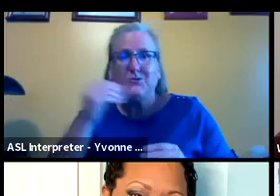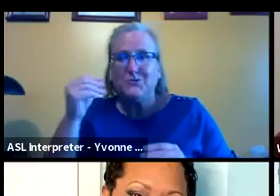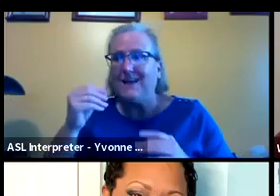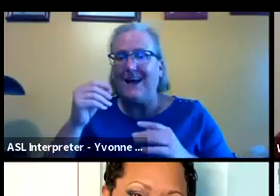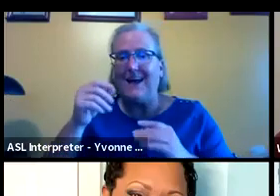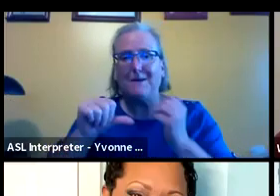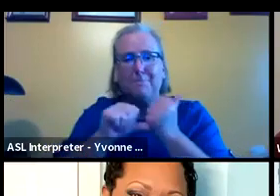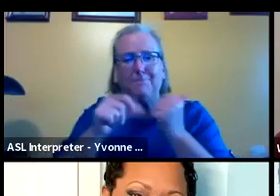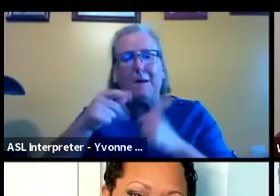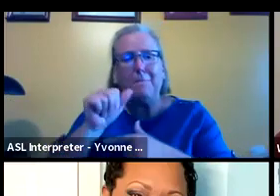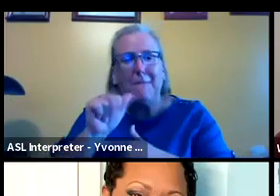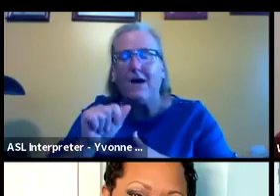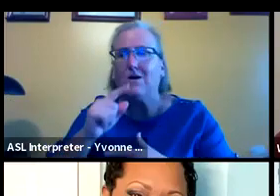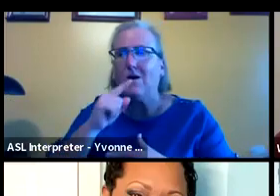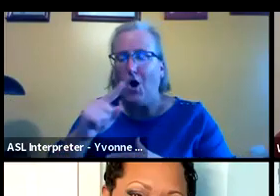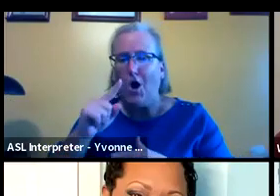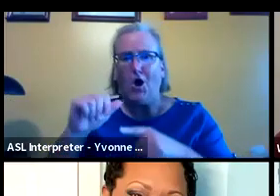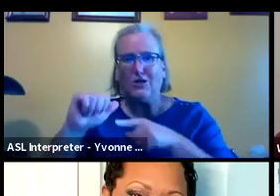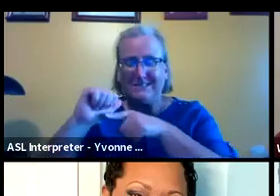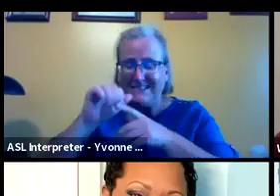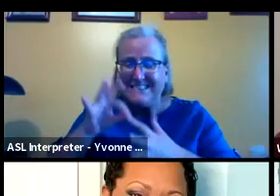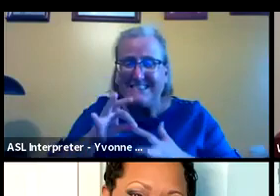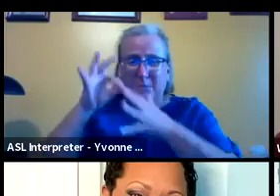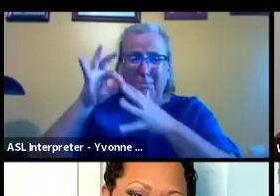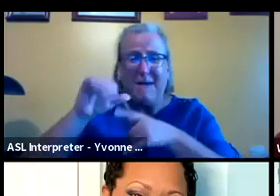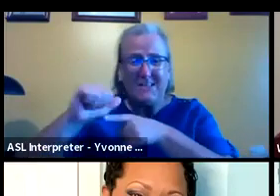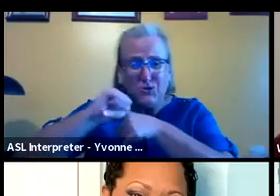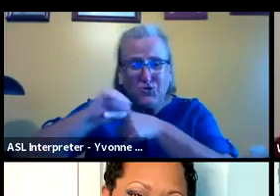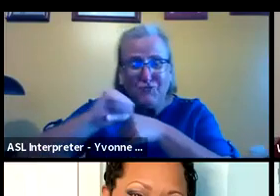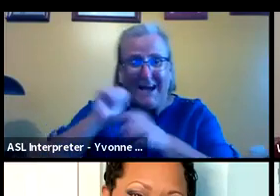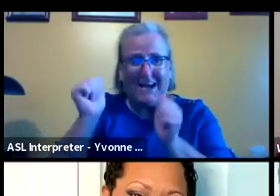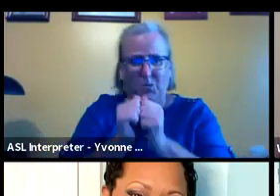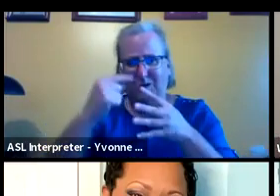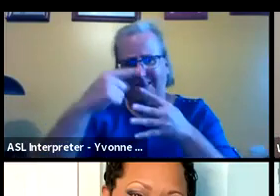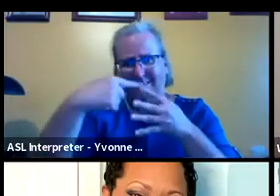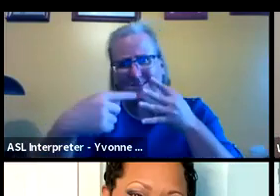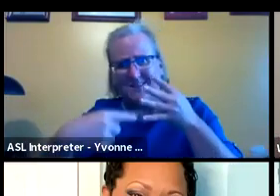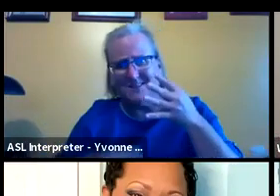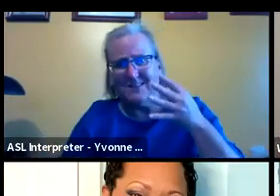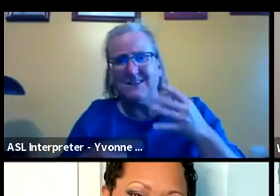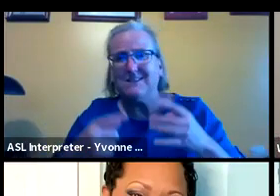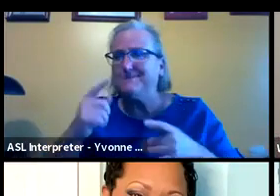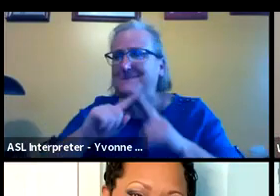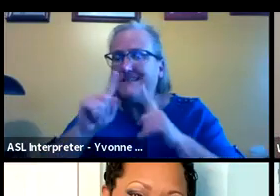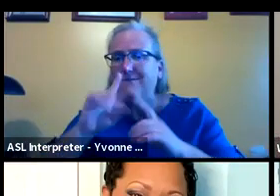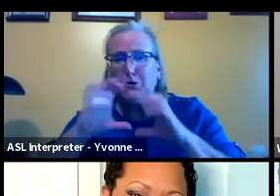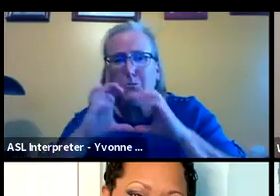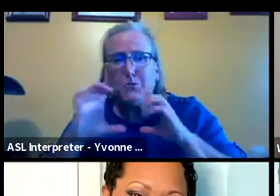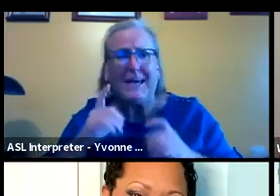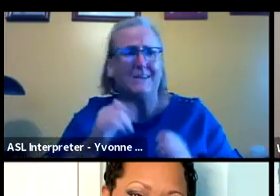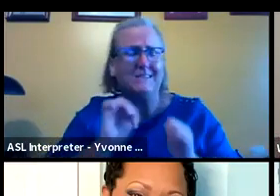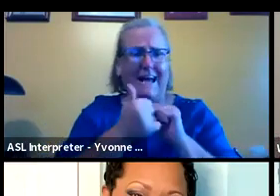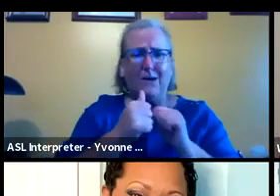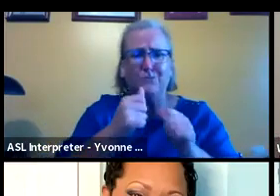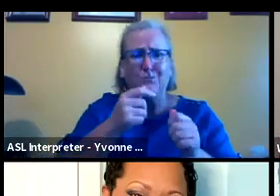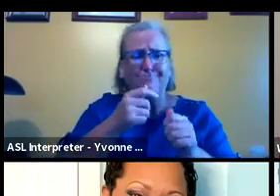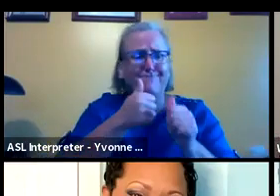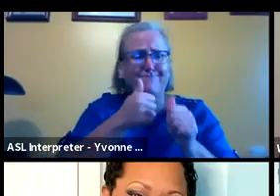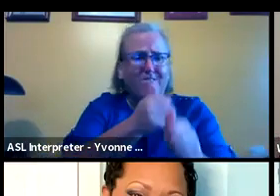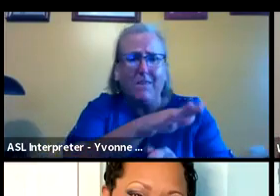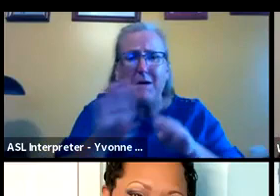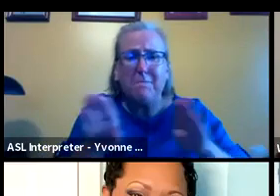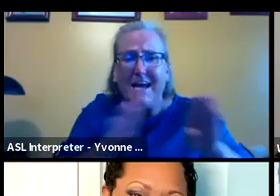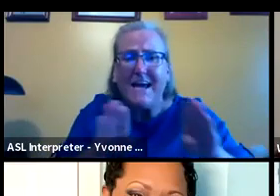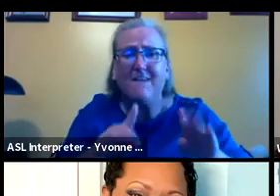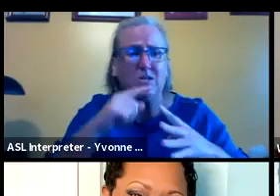techniques, applied behavior analysis, and alternative modes of communication. Leaving one of those roles unfilled or